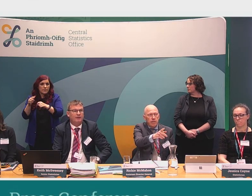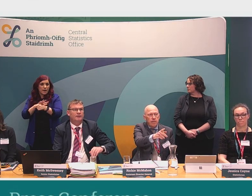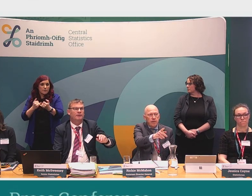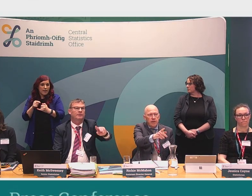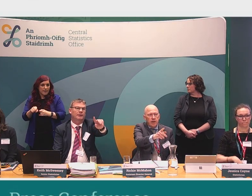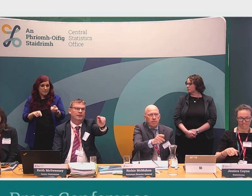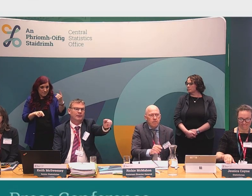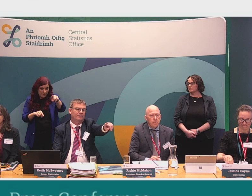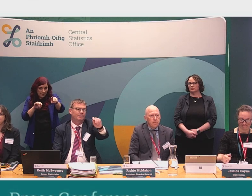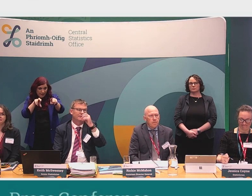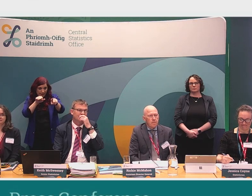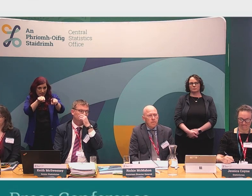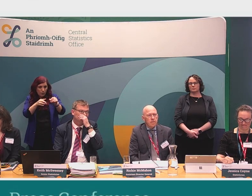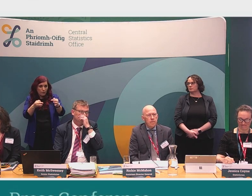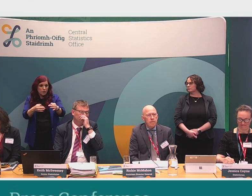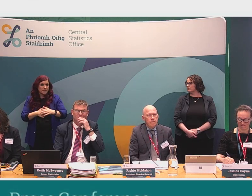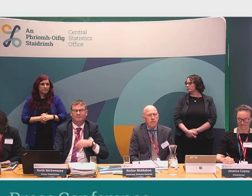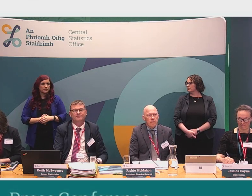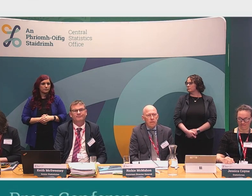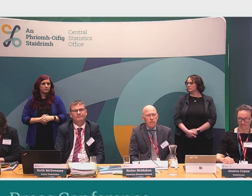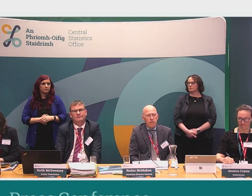Clean it there, Avon, please. Yeah.